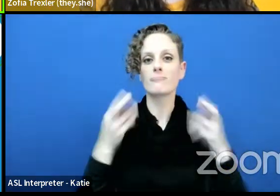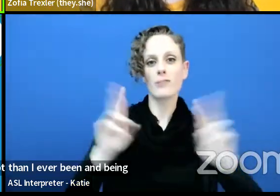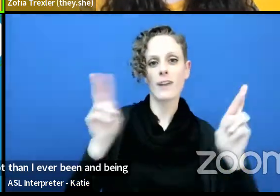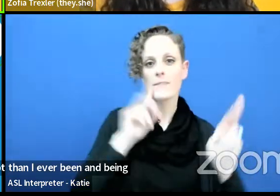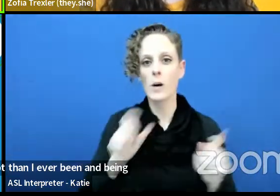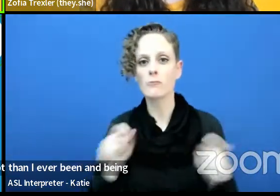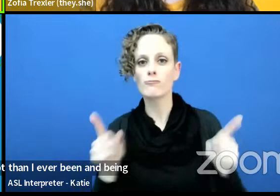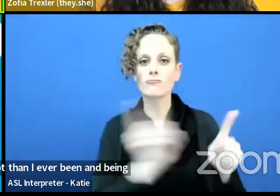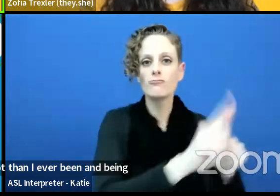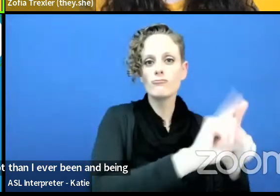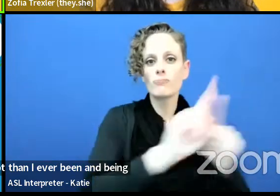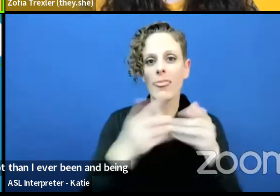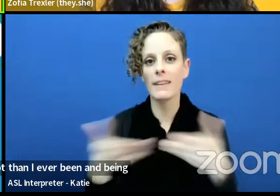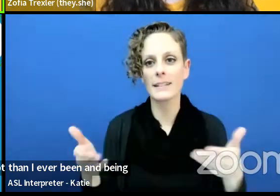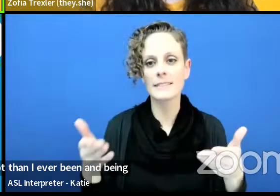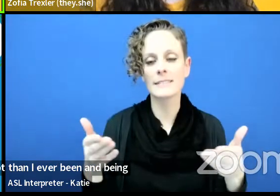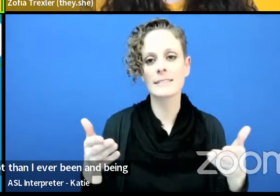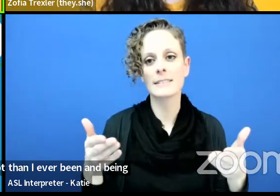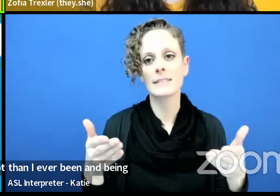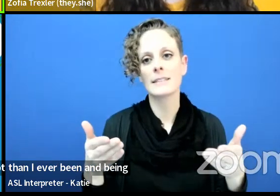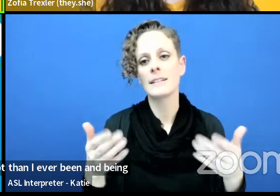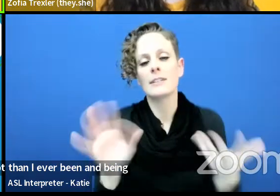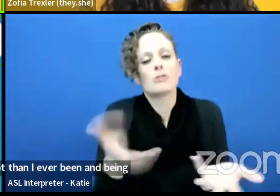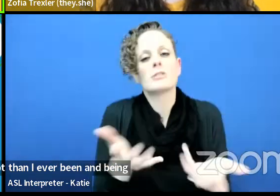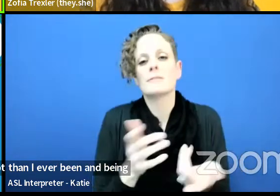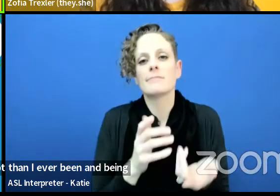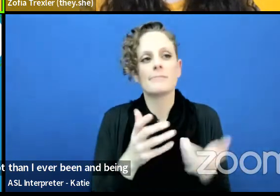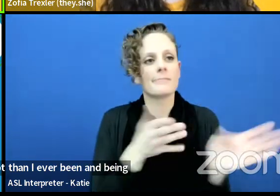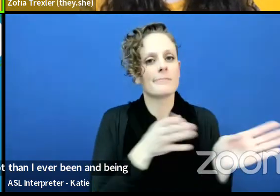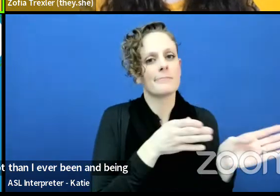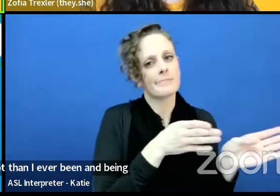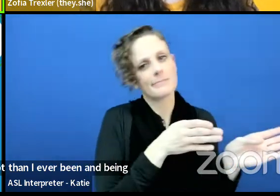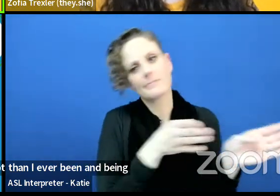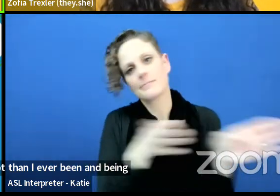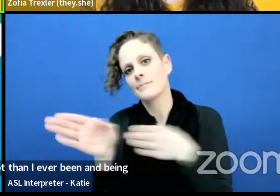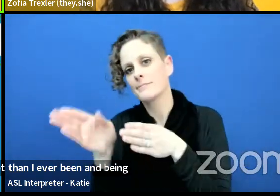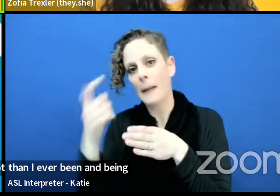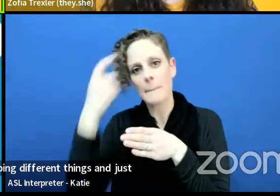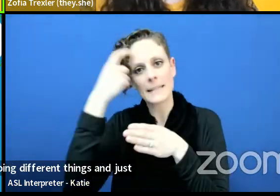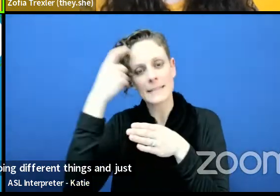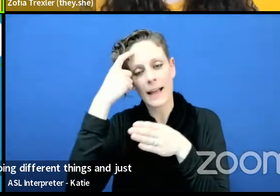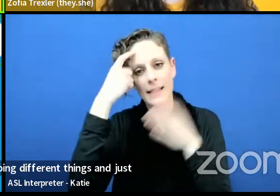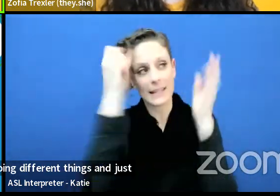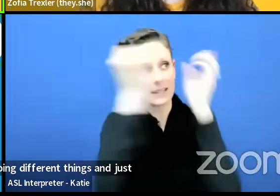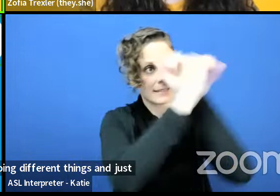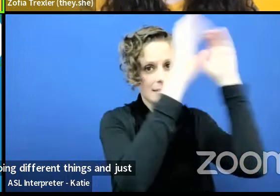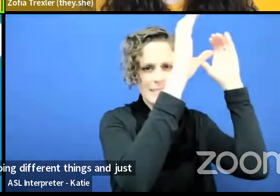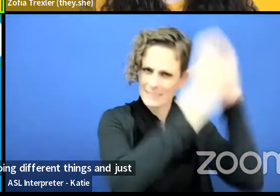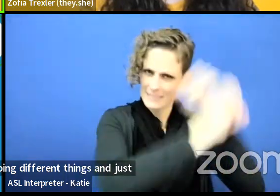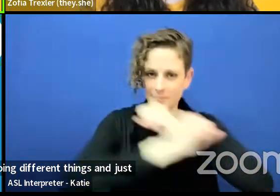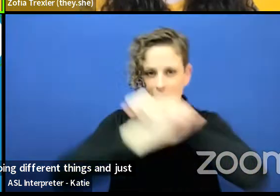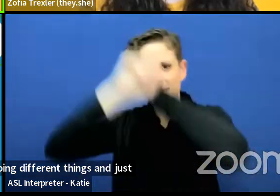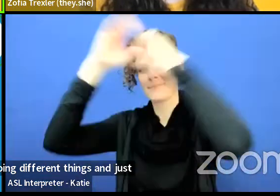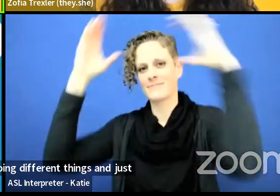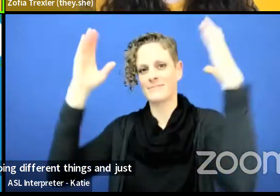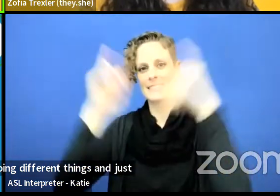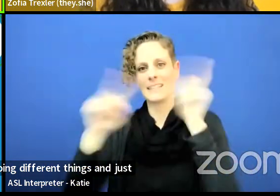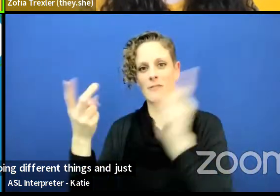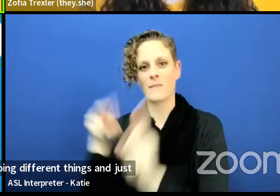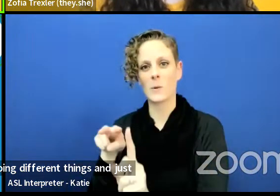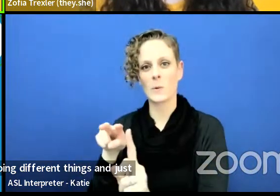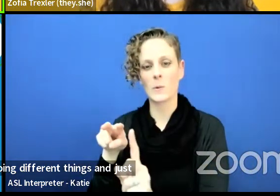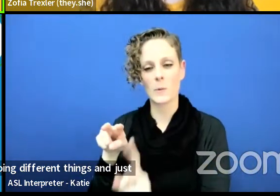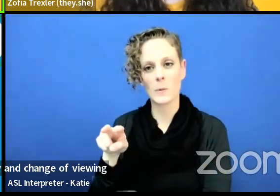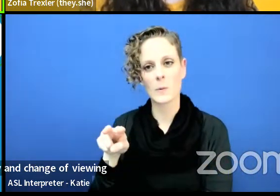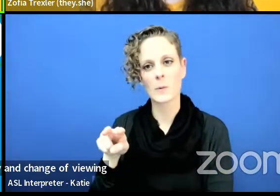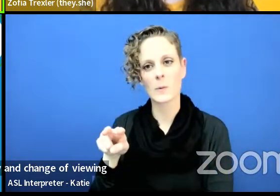things and so on. So it's just a change of mentality and a change of viewing things. And viewing